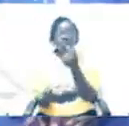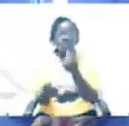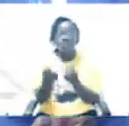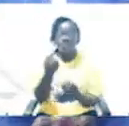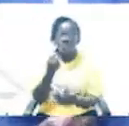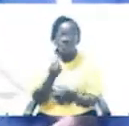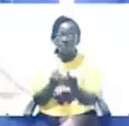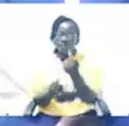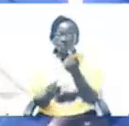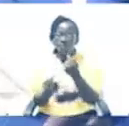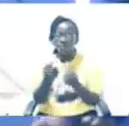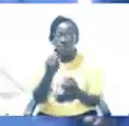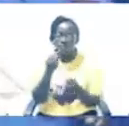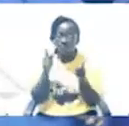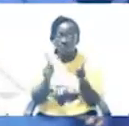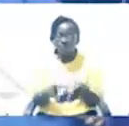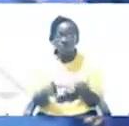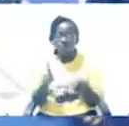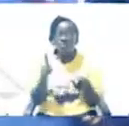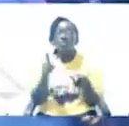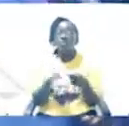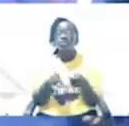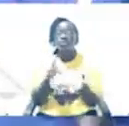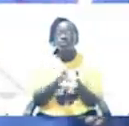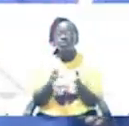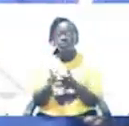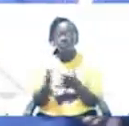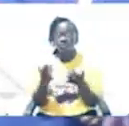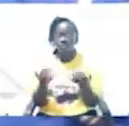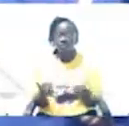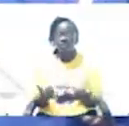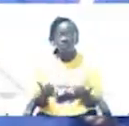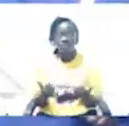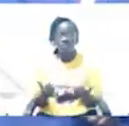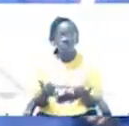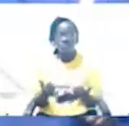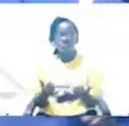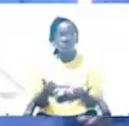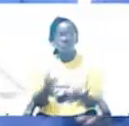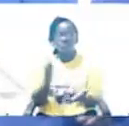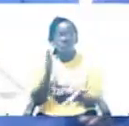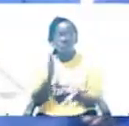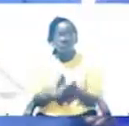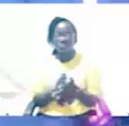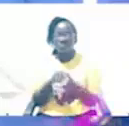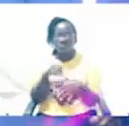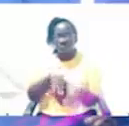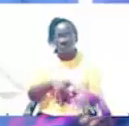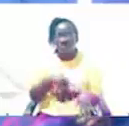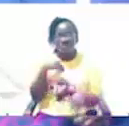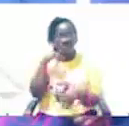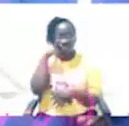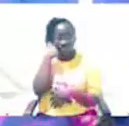tonight. Bring him quickly. Don't be ashamed. Come from everywhere.